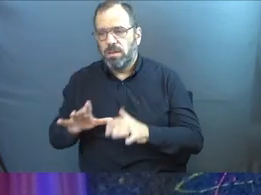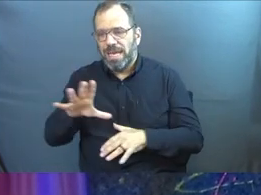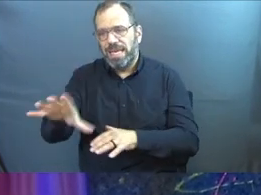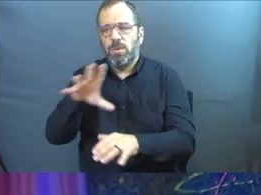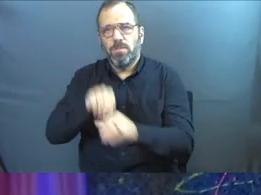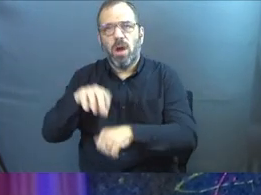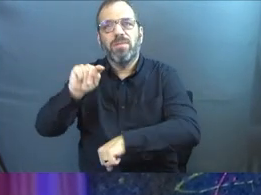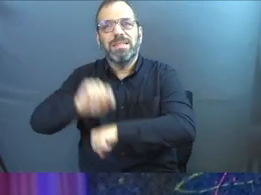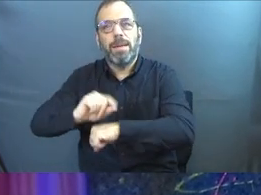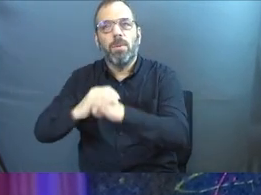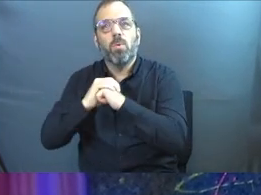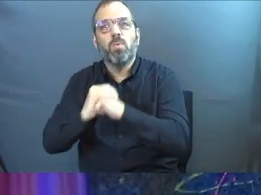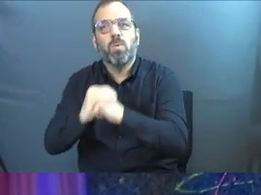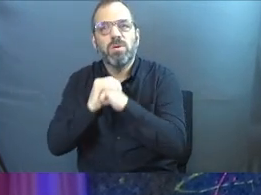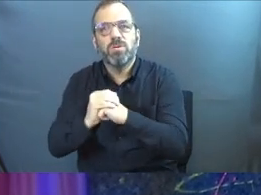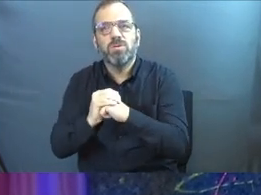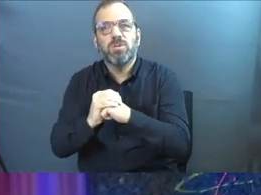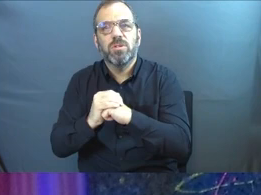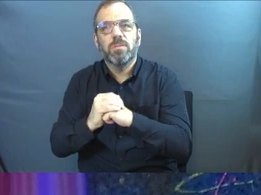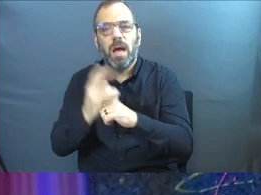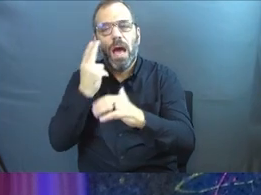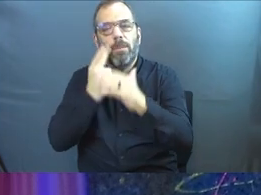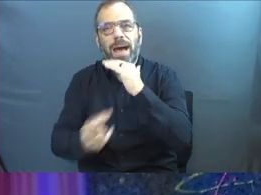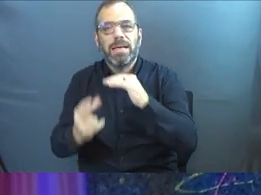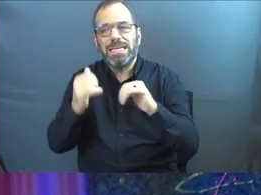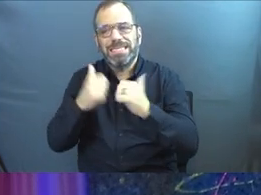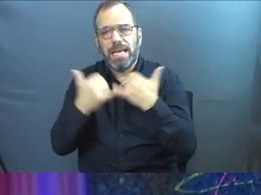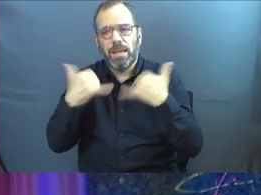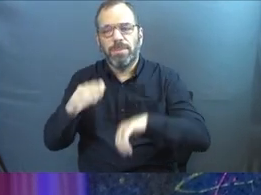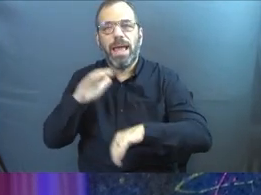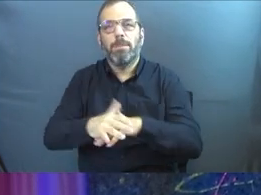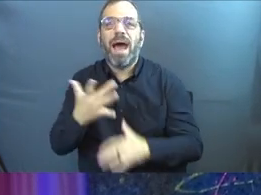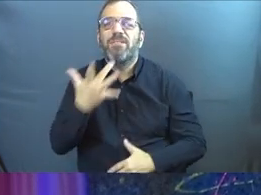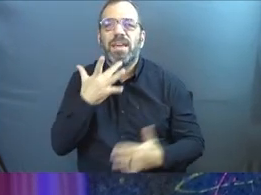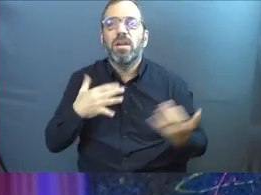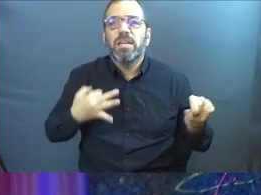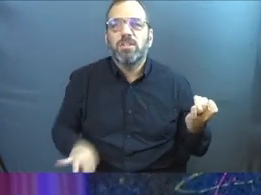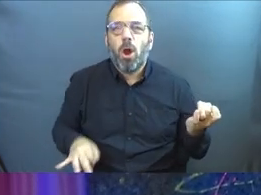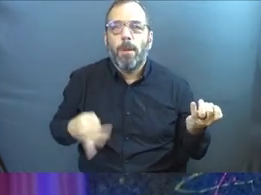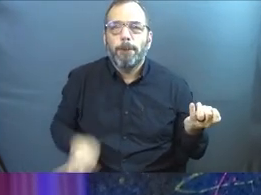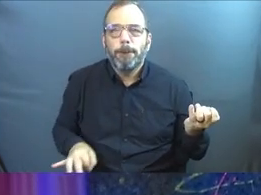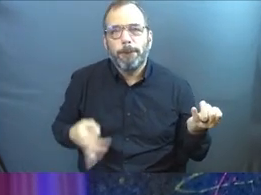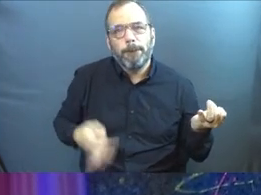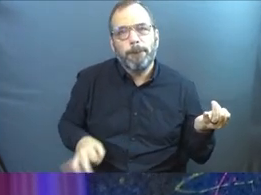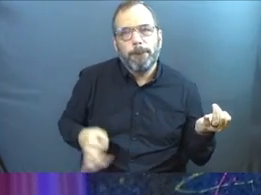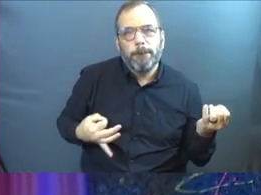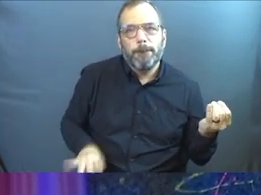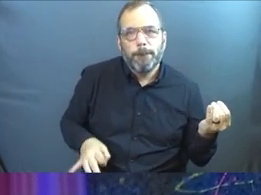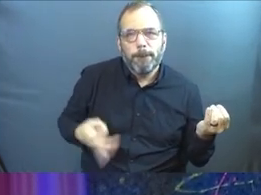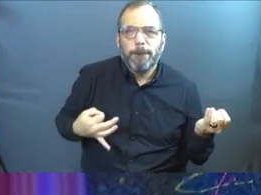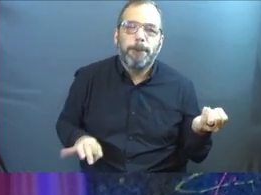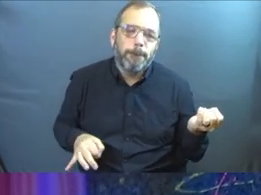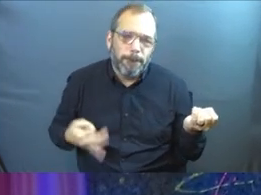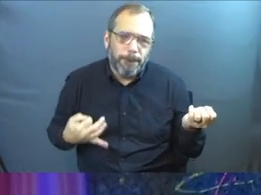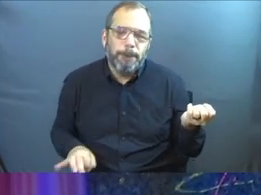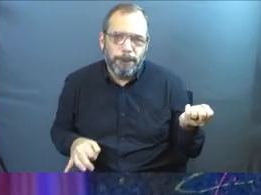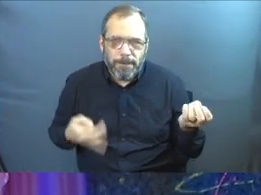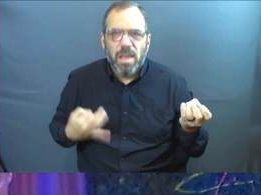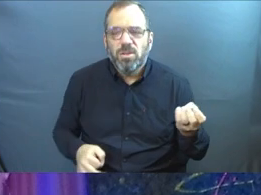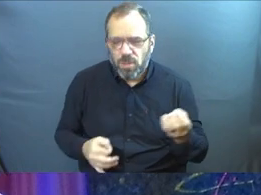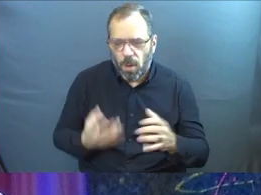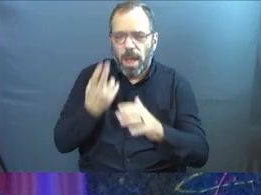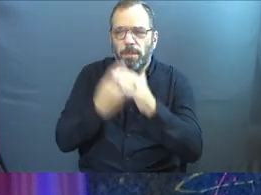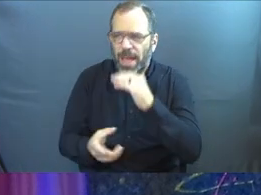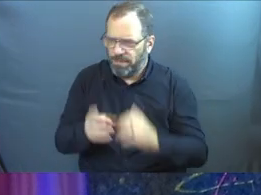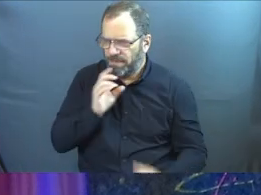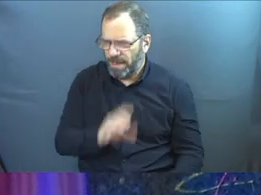of the temple worship, and he's basically saying, play this on my favorite guitar, please. So that's him.